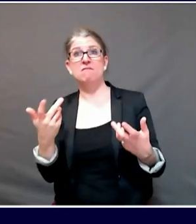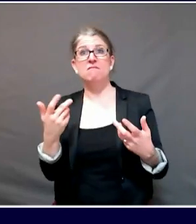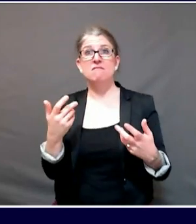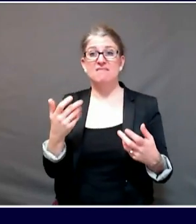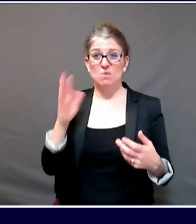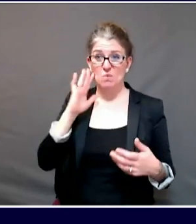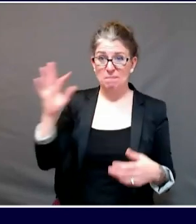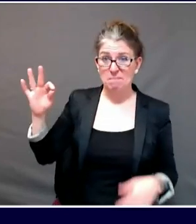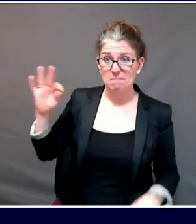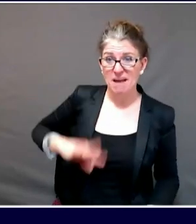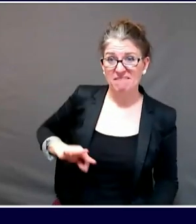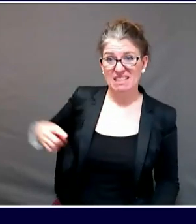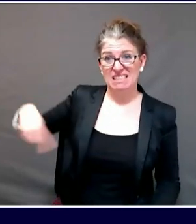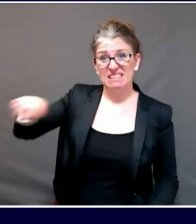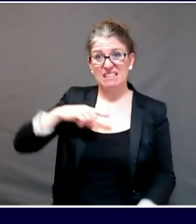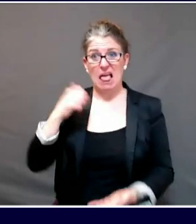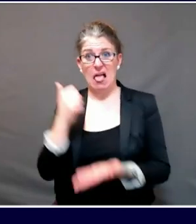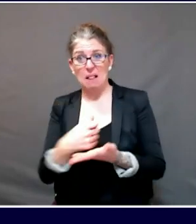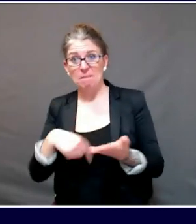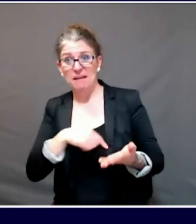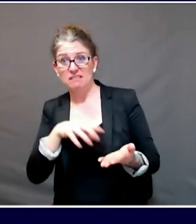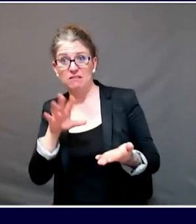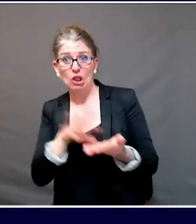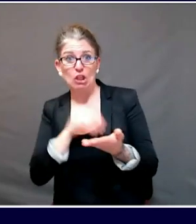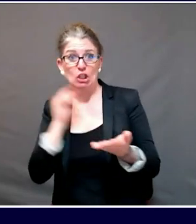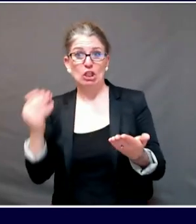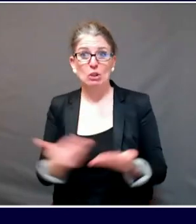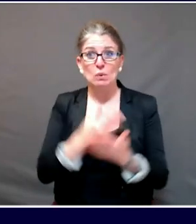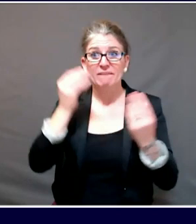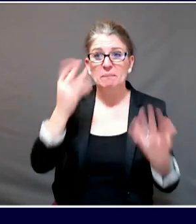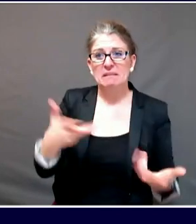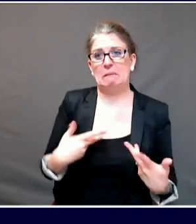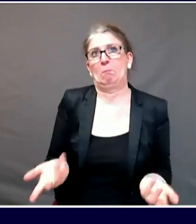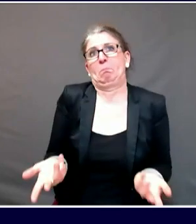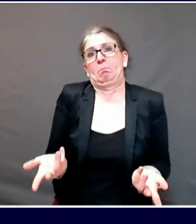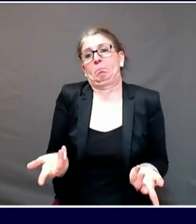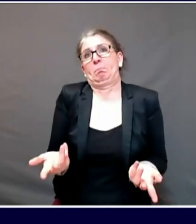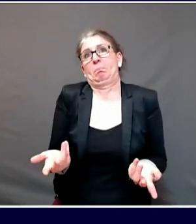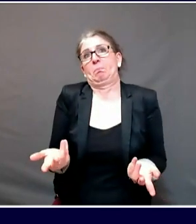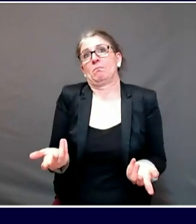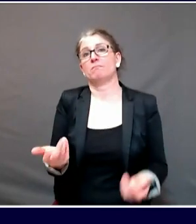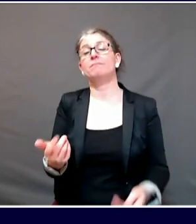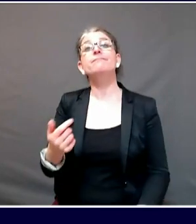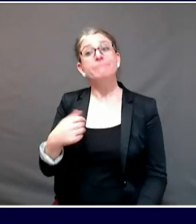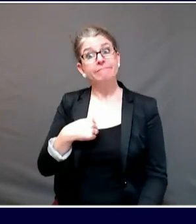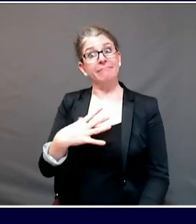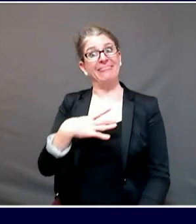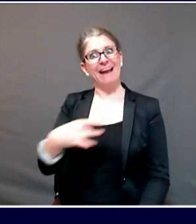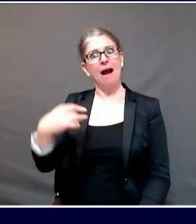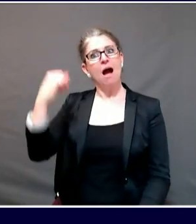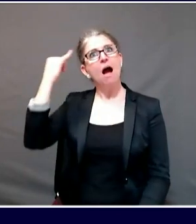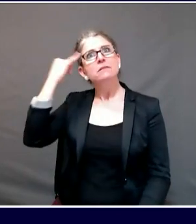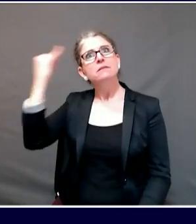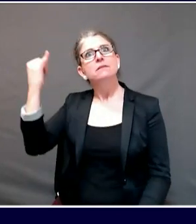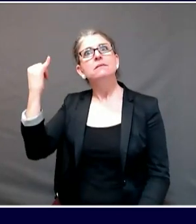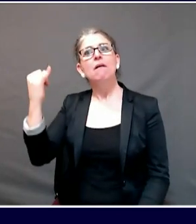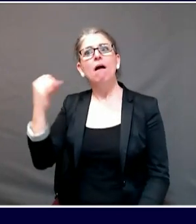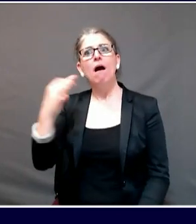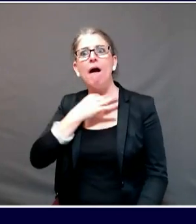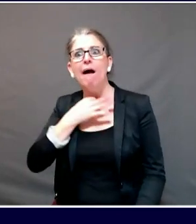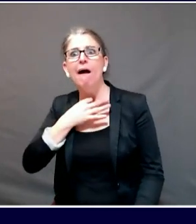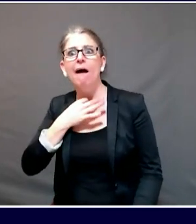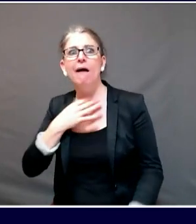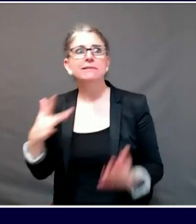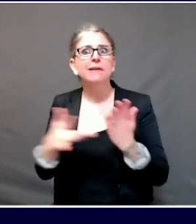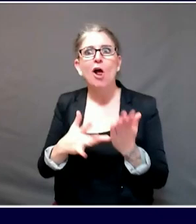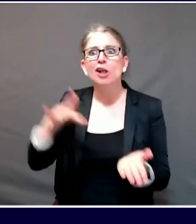honest answer. I like the idea. As someone who is interested in technology and enjoys technology, I think it's a good thing,